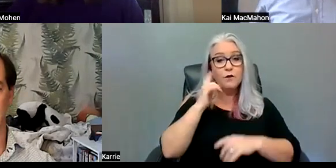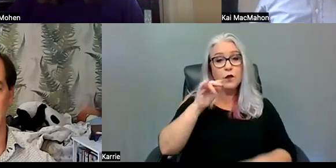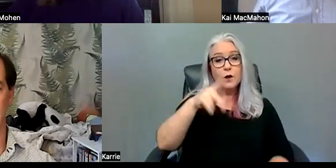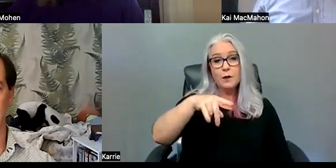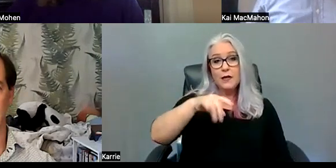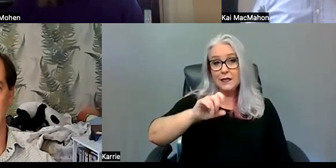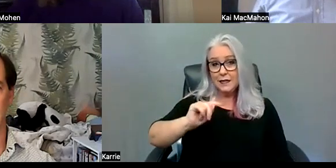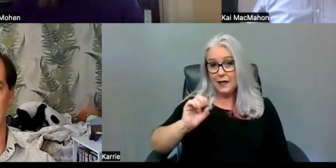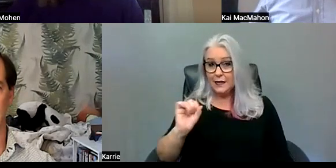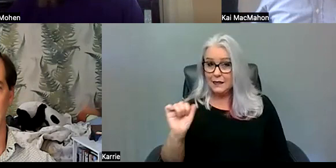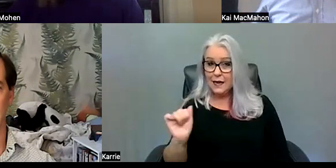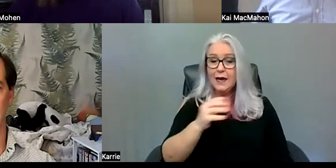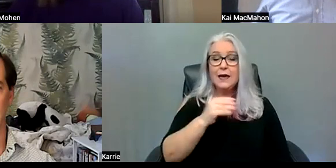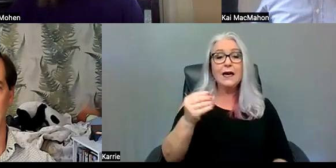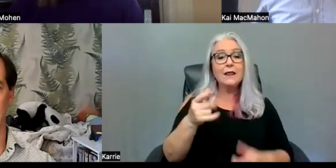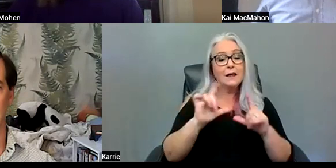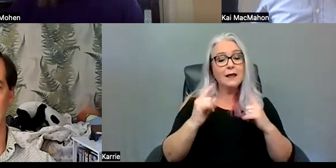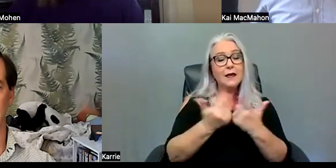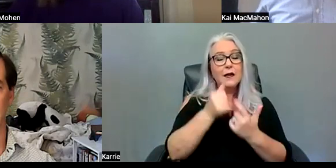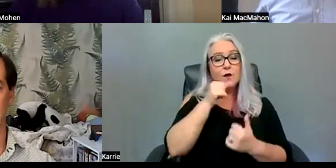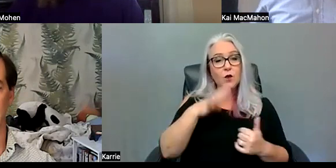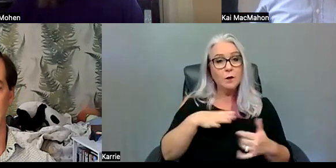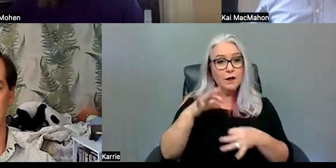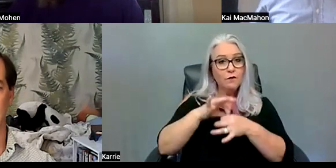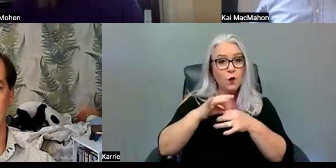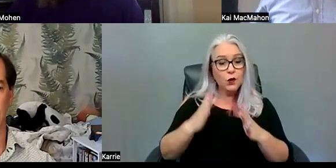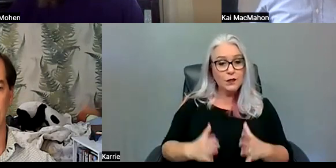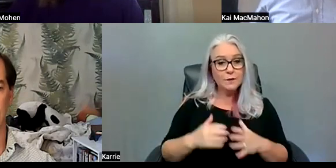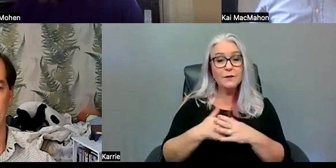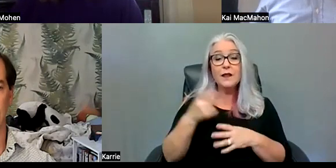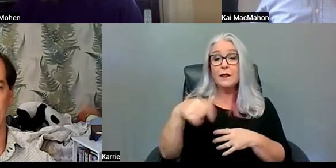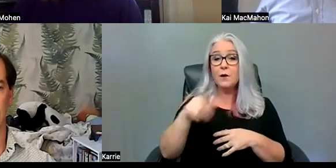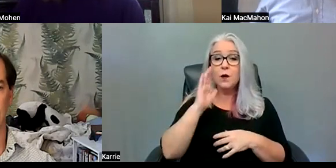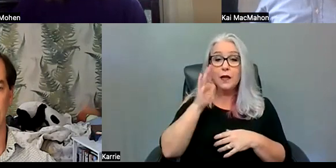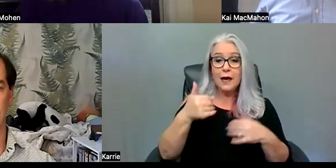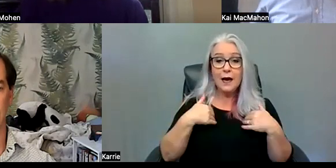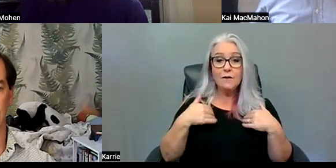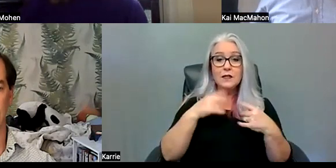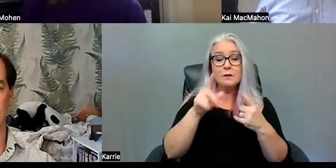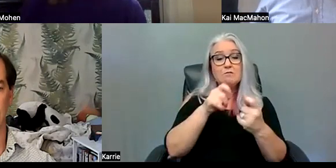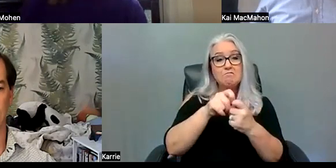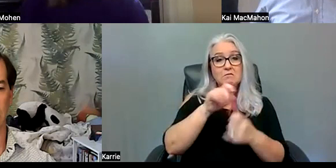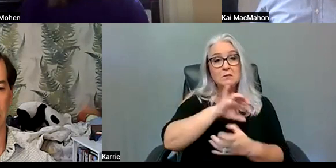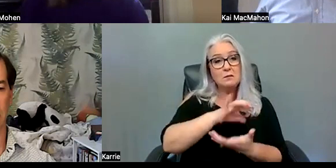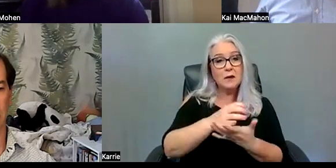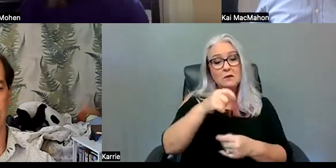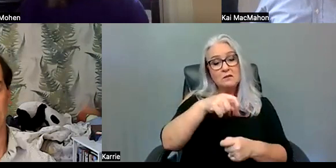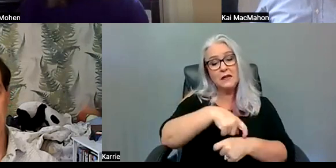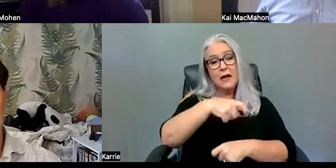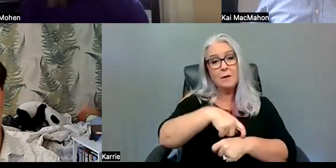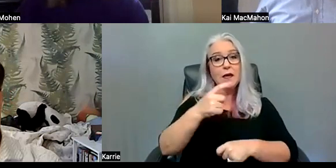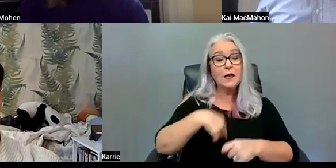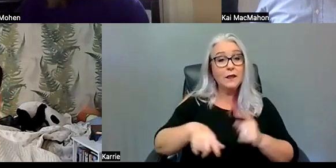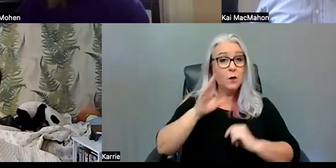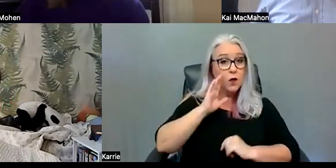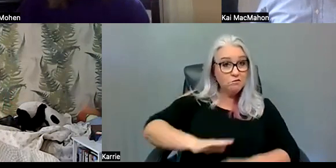forum. Each candidate will have 1 minute and 30 seconds to respond to each question. The timekeeper will hold up a warning sign when there are 30 seconds